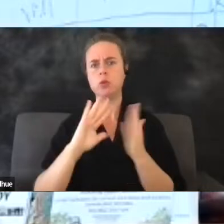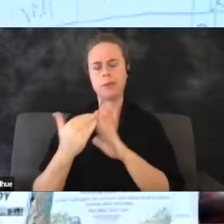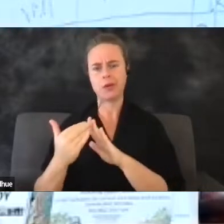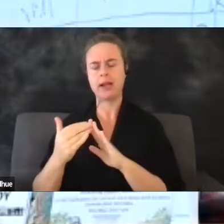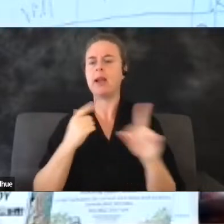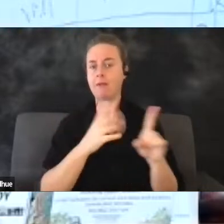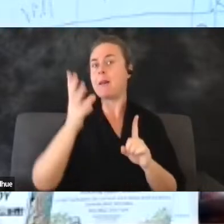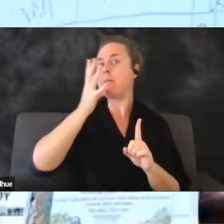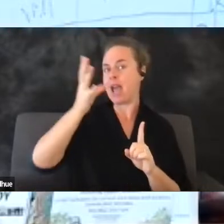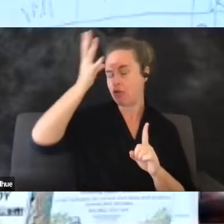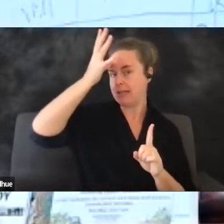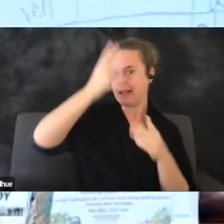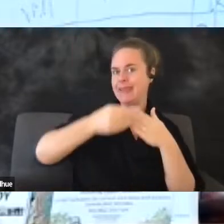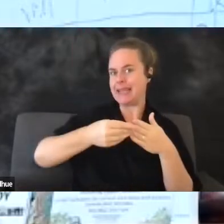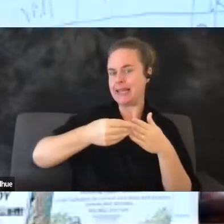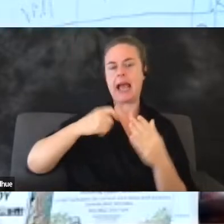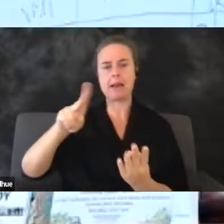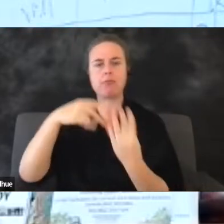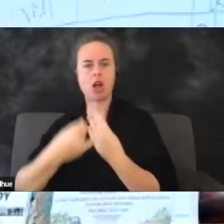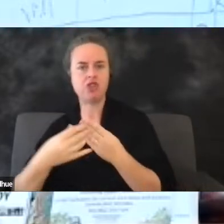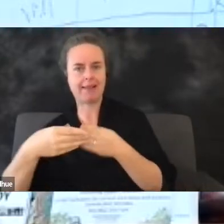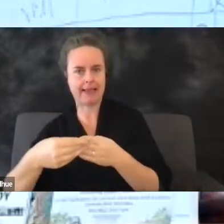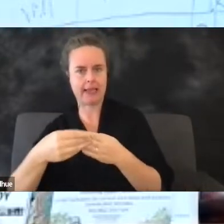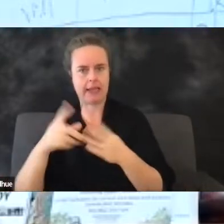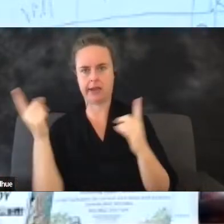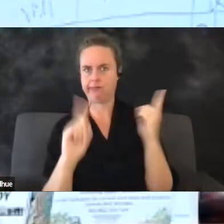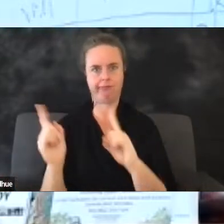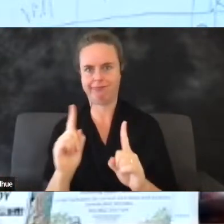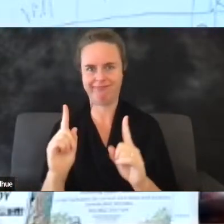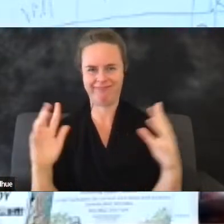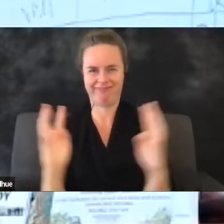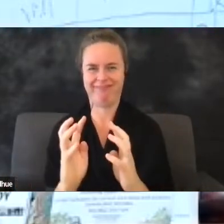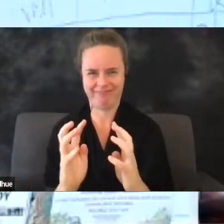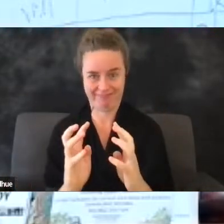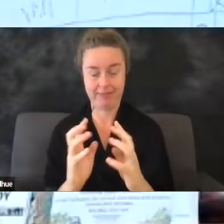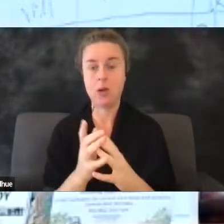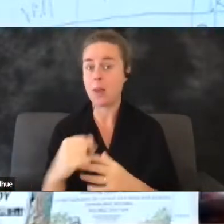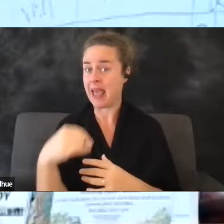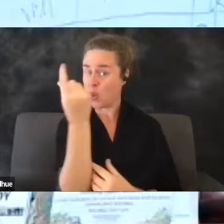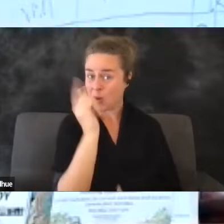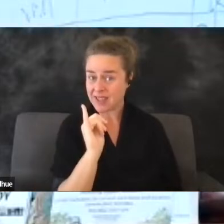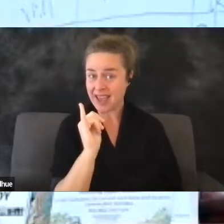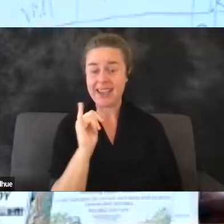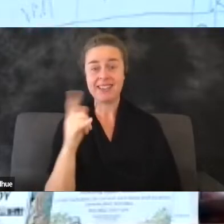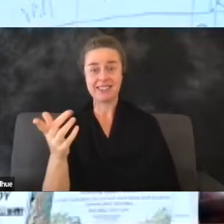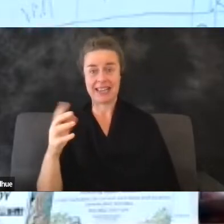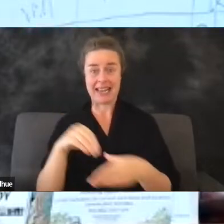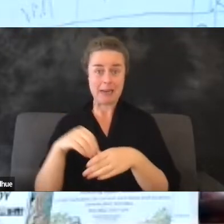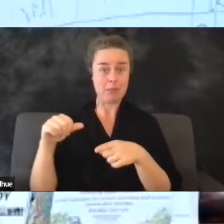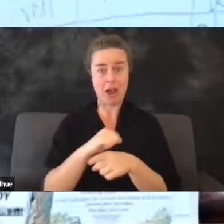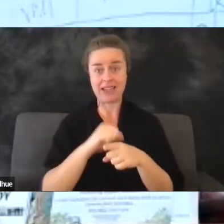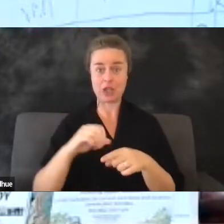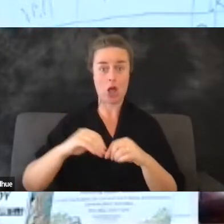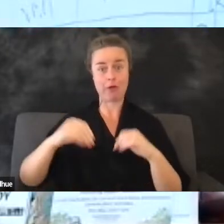then a project lead. And so what this looks like on the ground, we have the family specialist who's